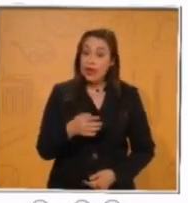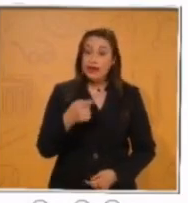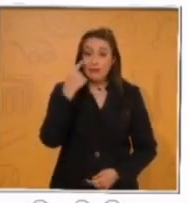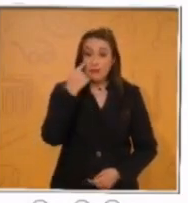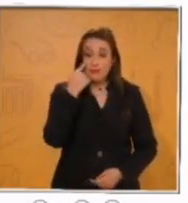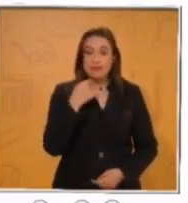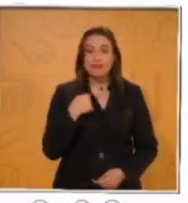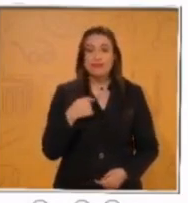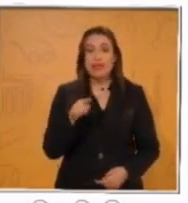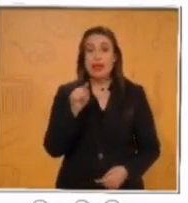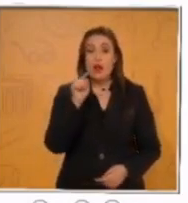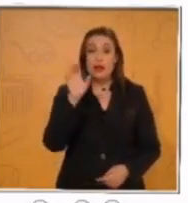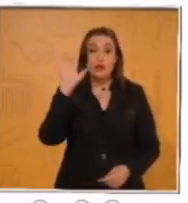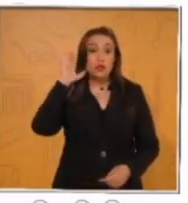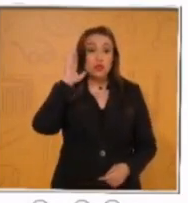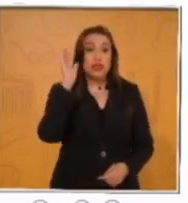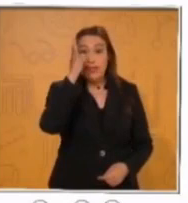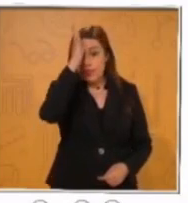According to what you read,